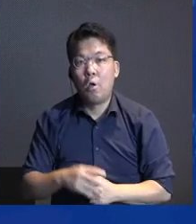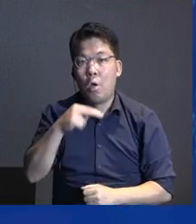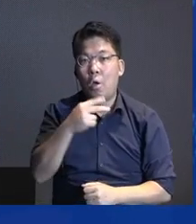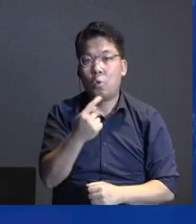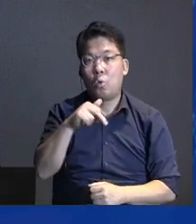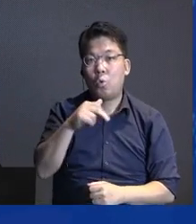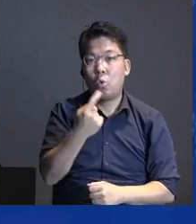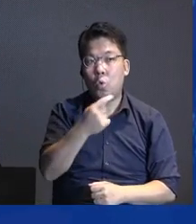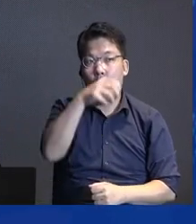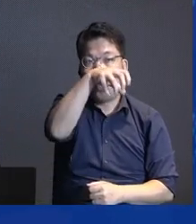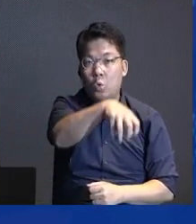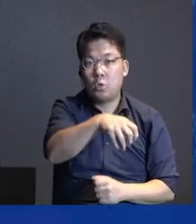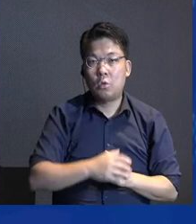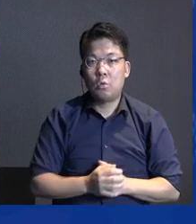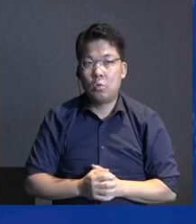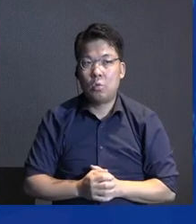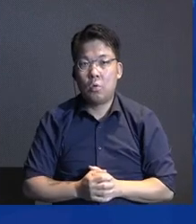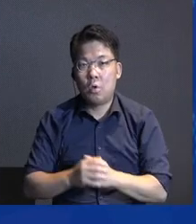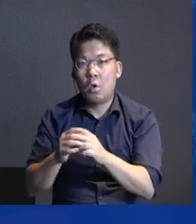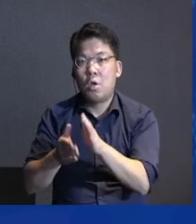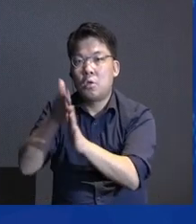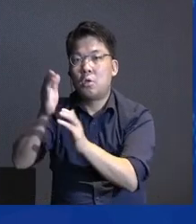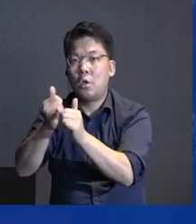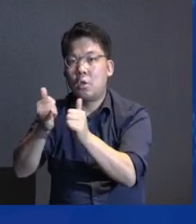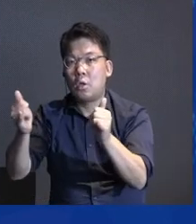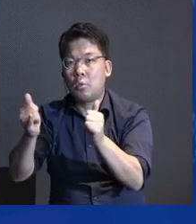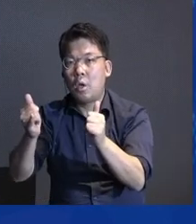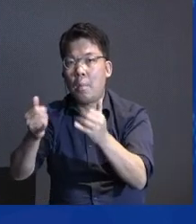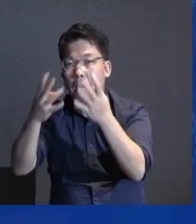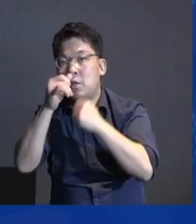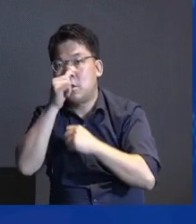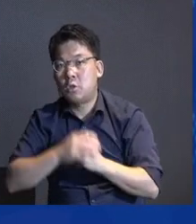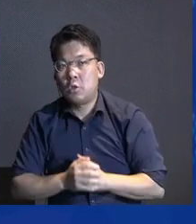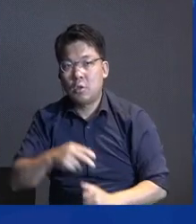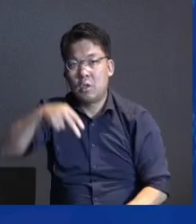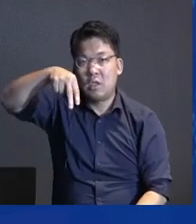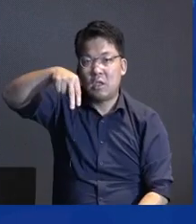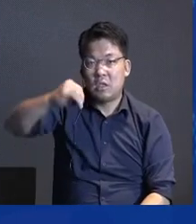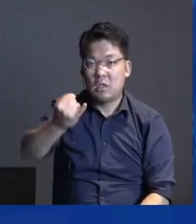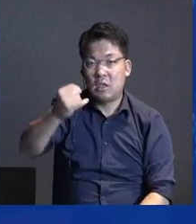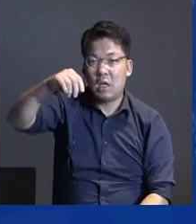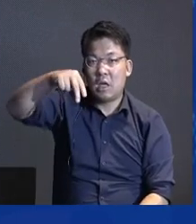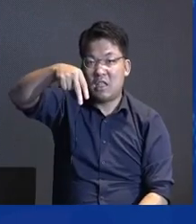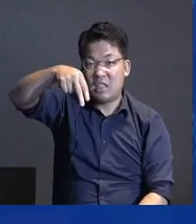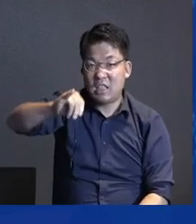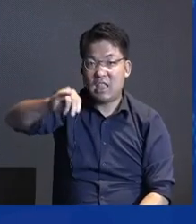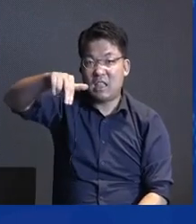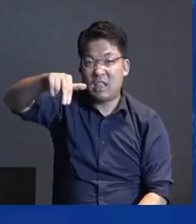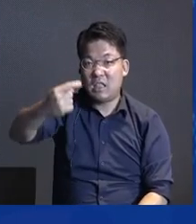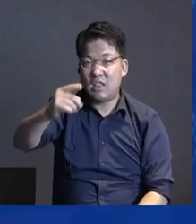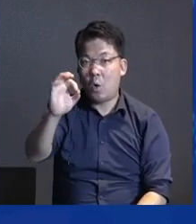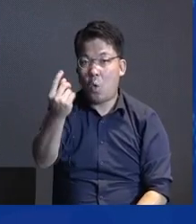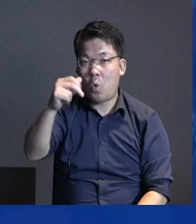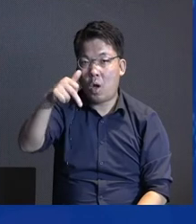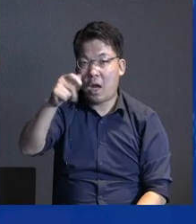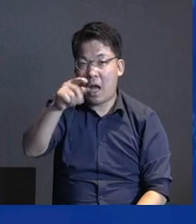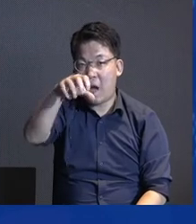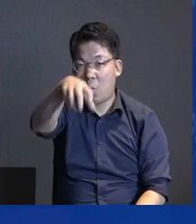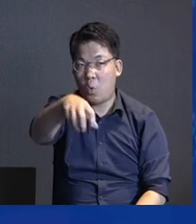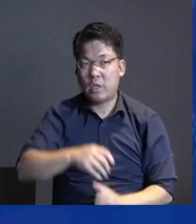Shizuoka, for example, Shizuoka prefecture is the neighboring prefecture, but